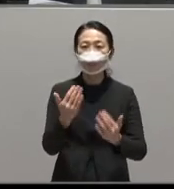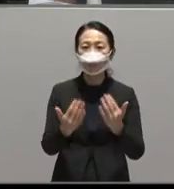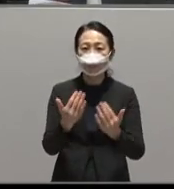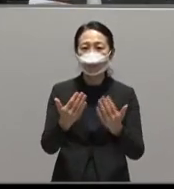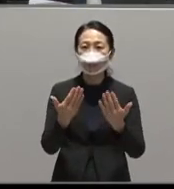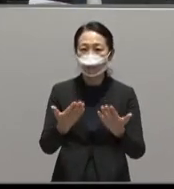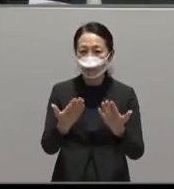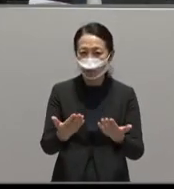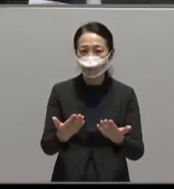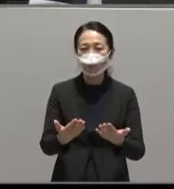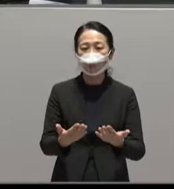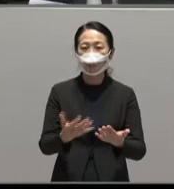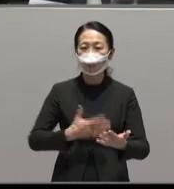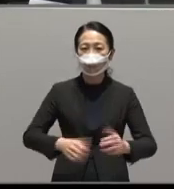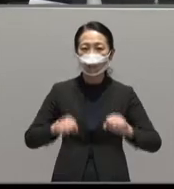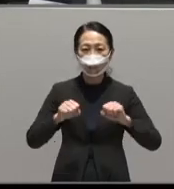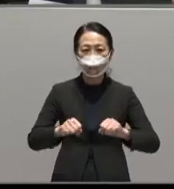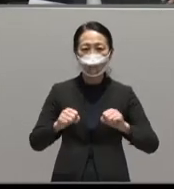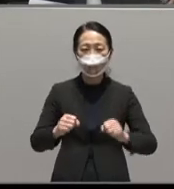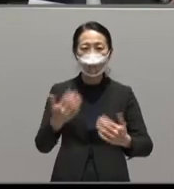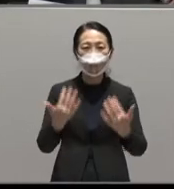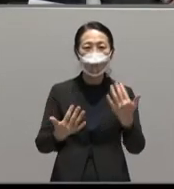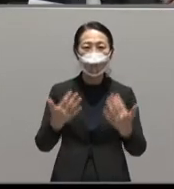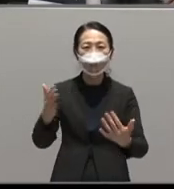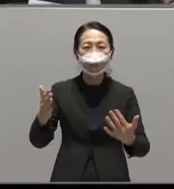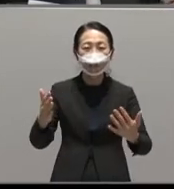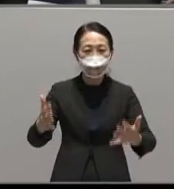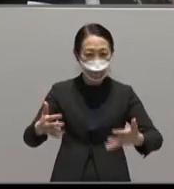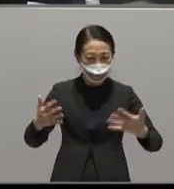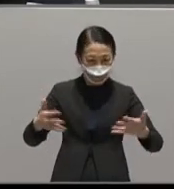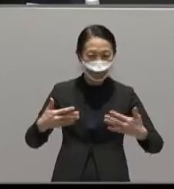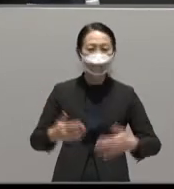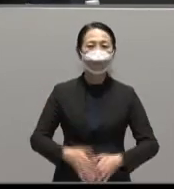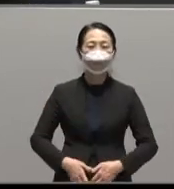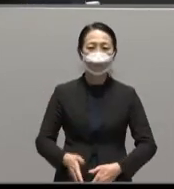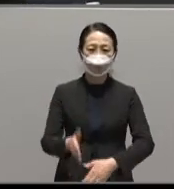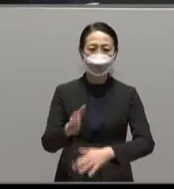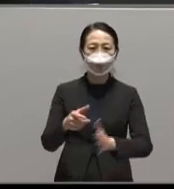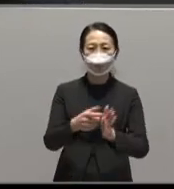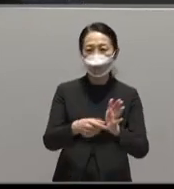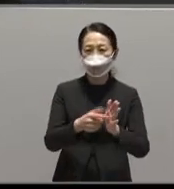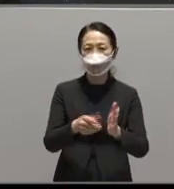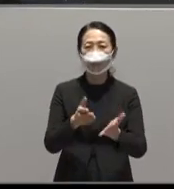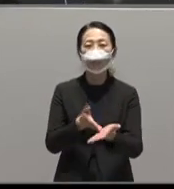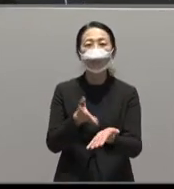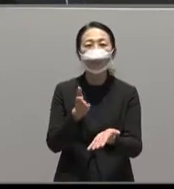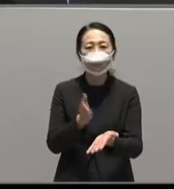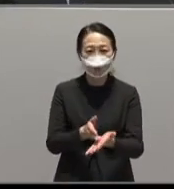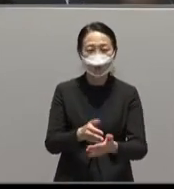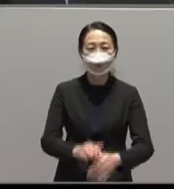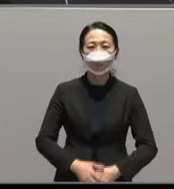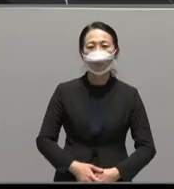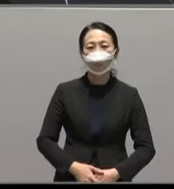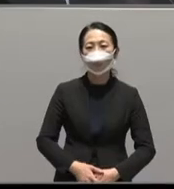So today, I would like to talk about forest medicine in one health. Health is from the forest.